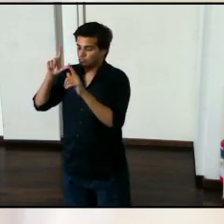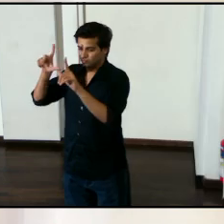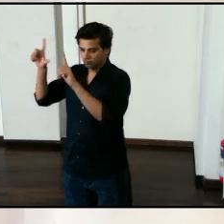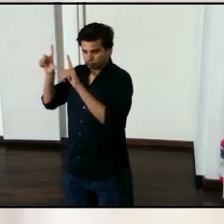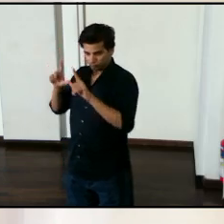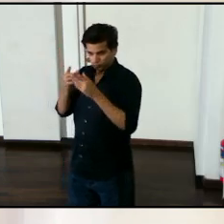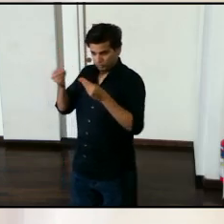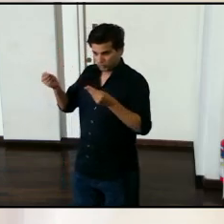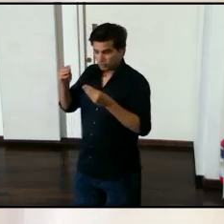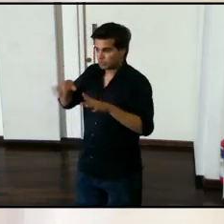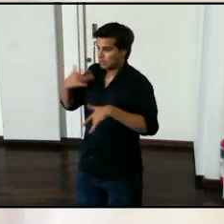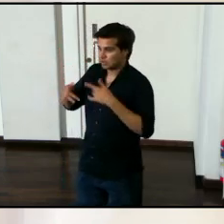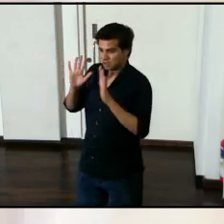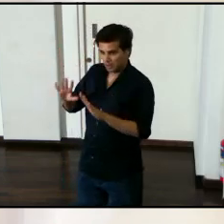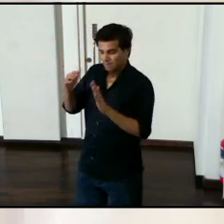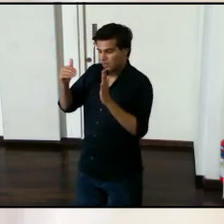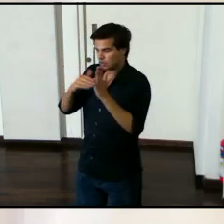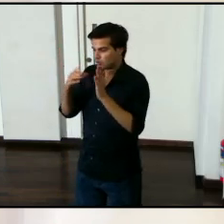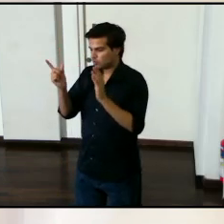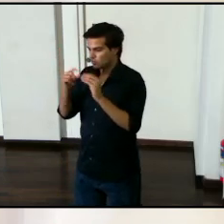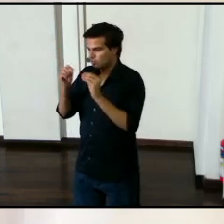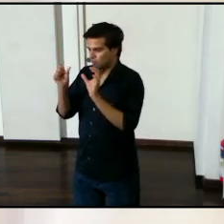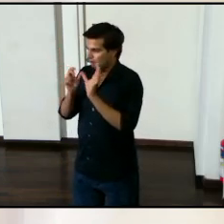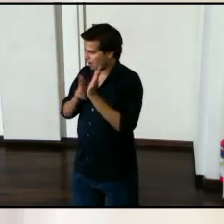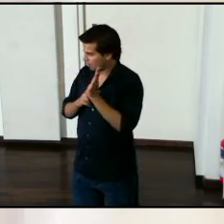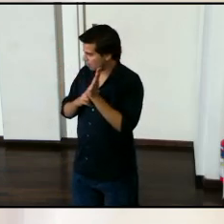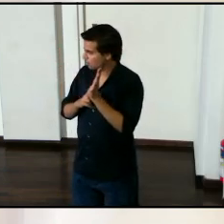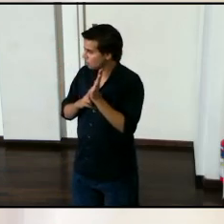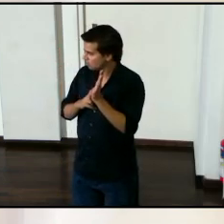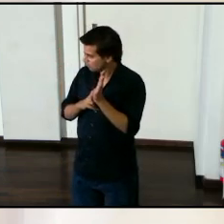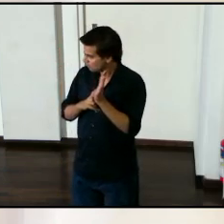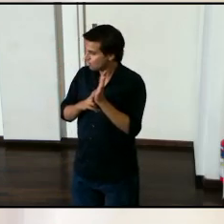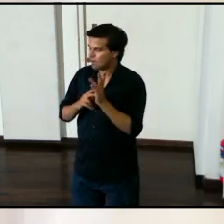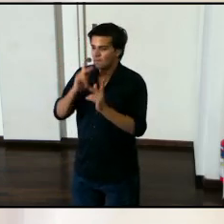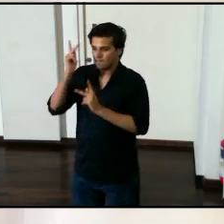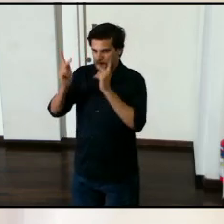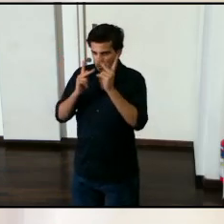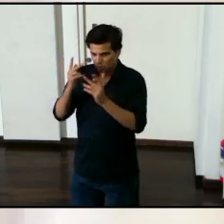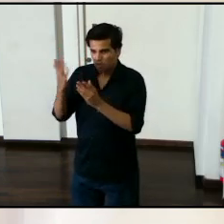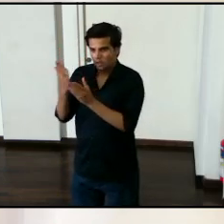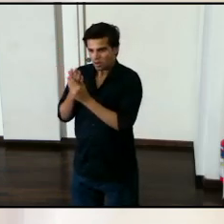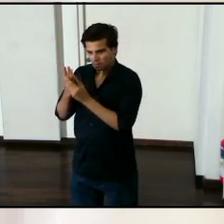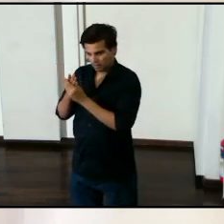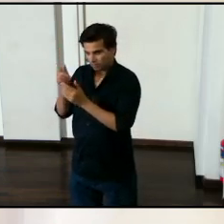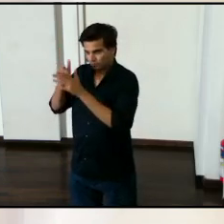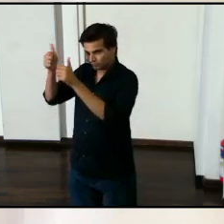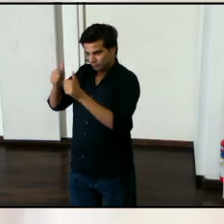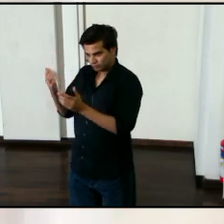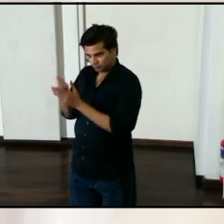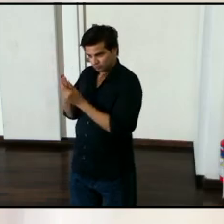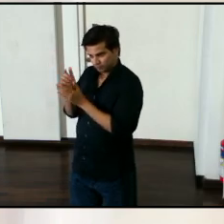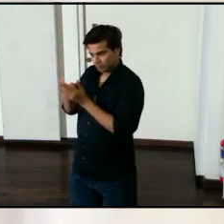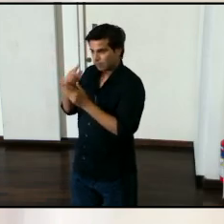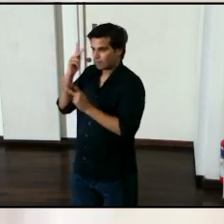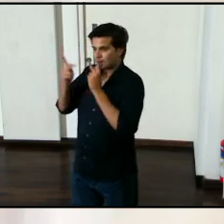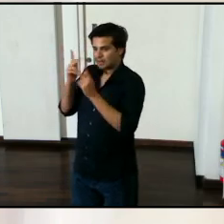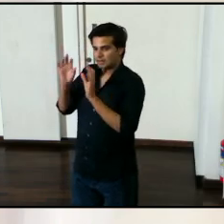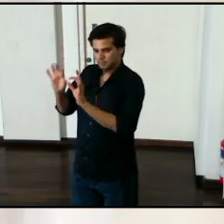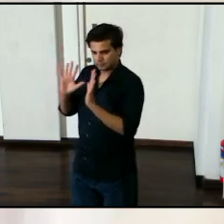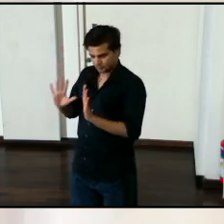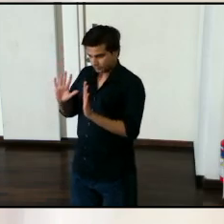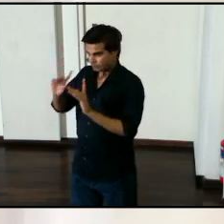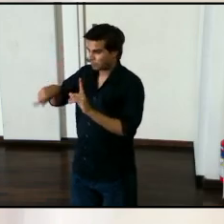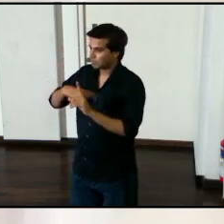iteration of the Zuban collective, Zuban's visual archive collection. But it was also